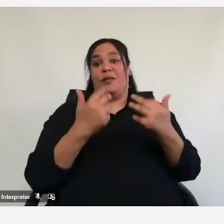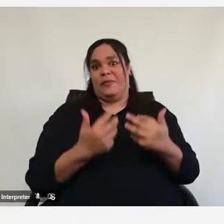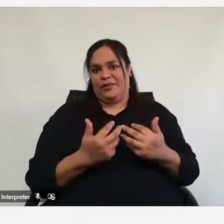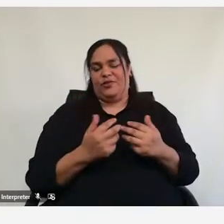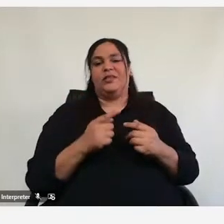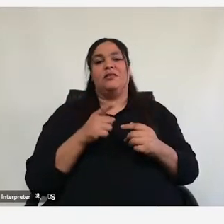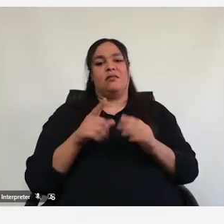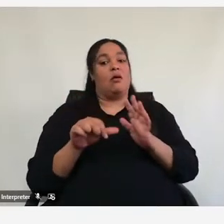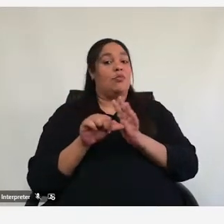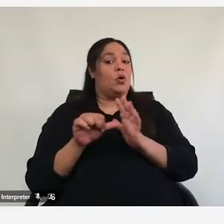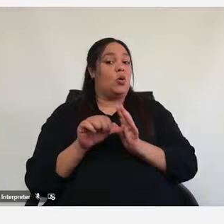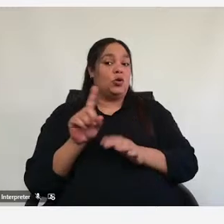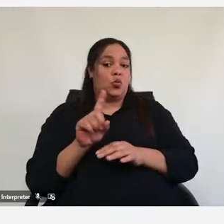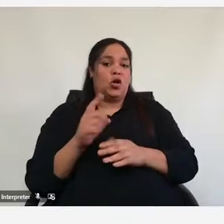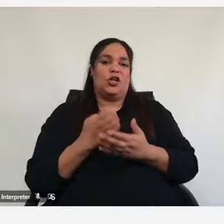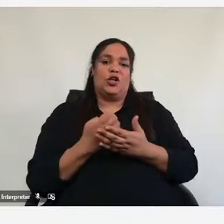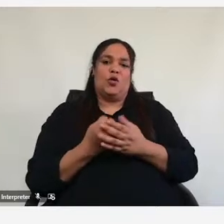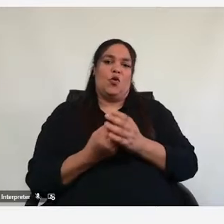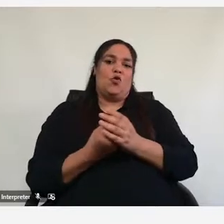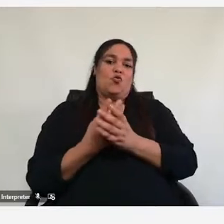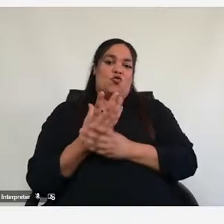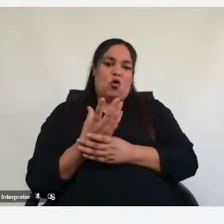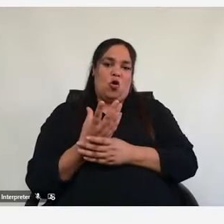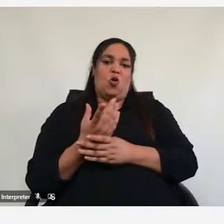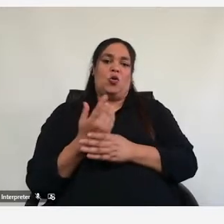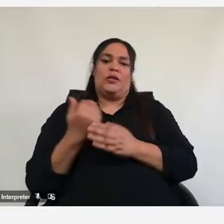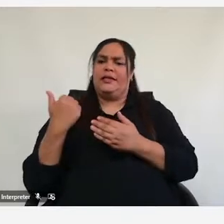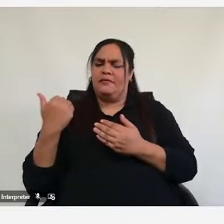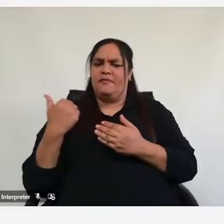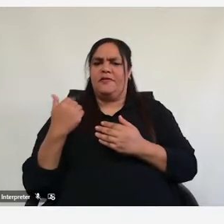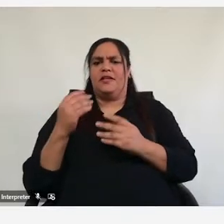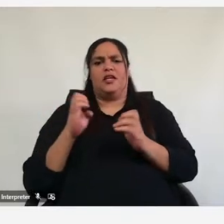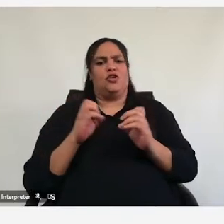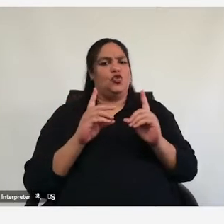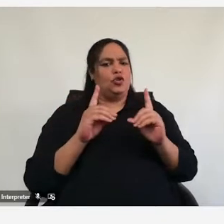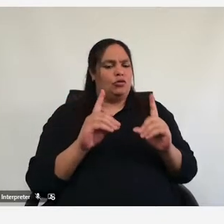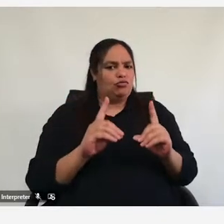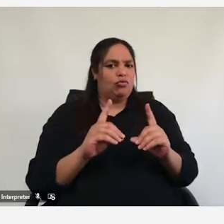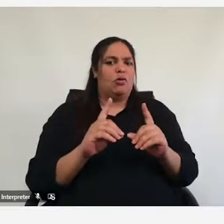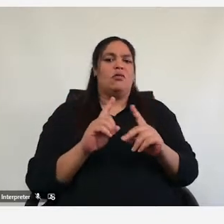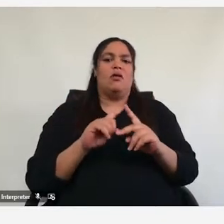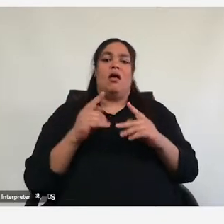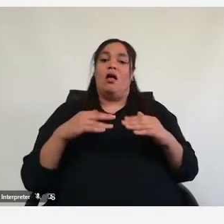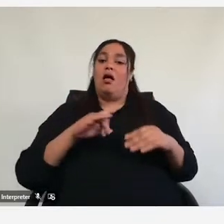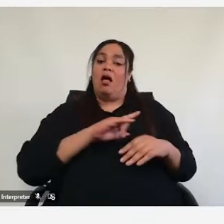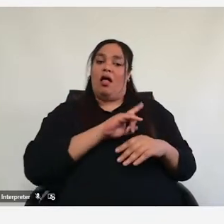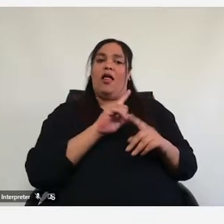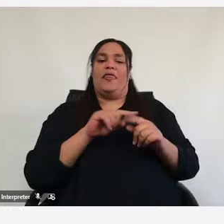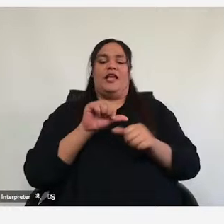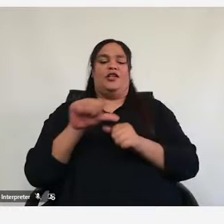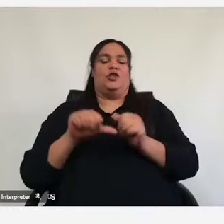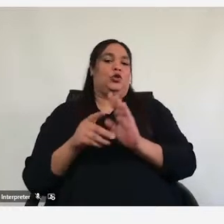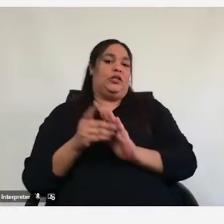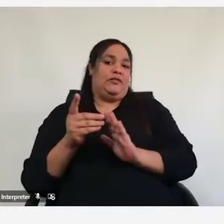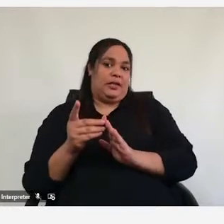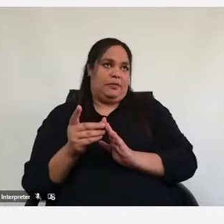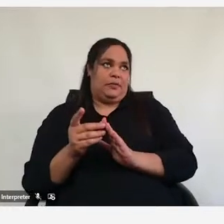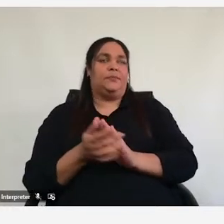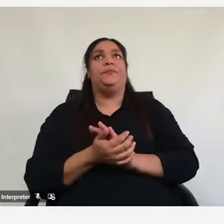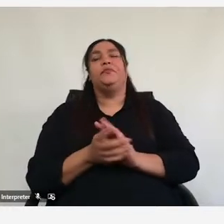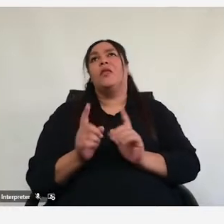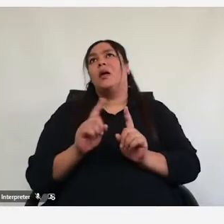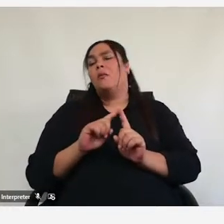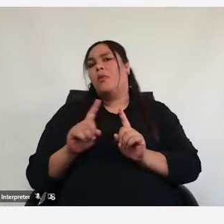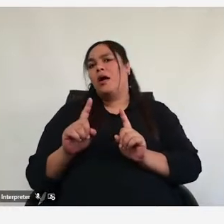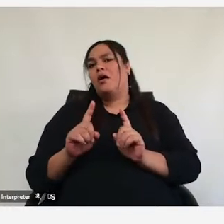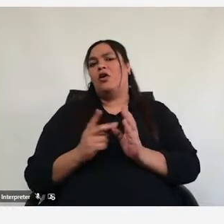which prioritised economic growth, safety, education, health and social development. But honourable